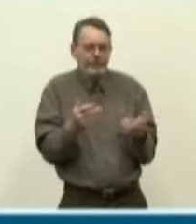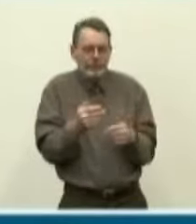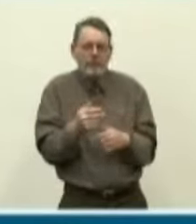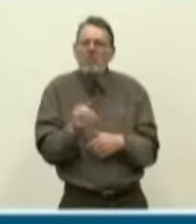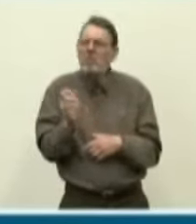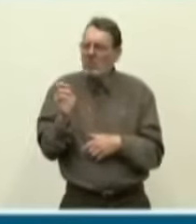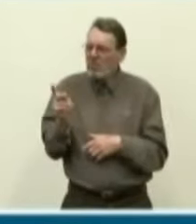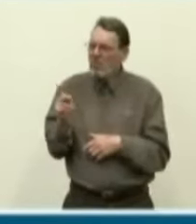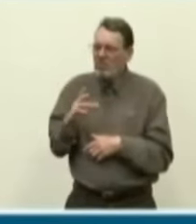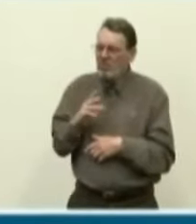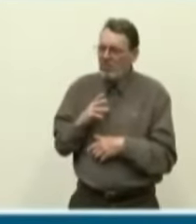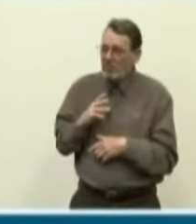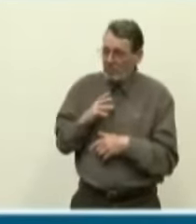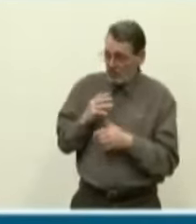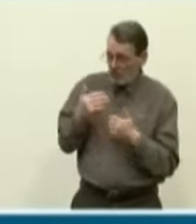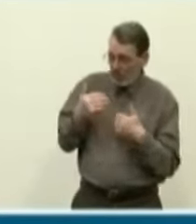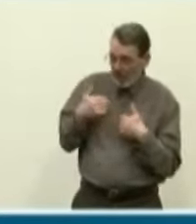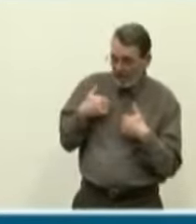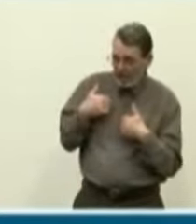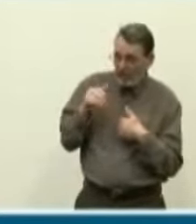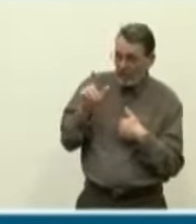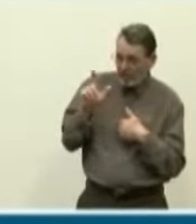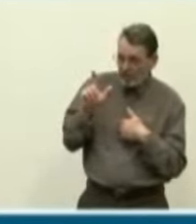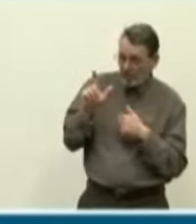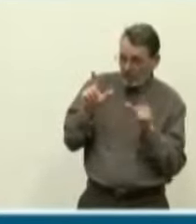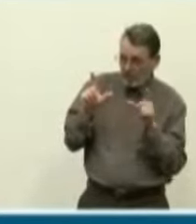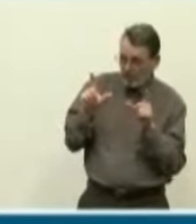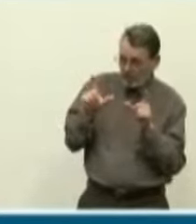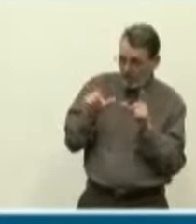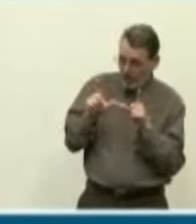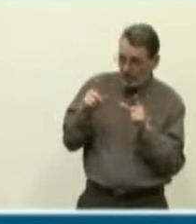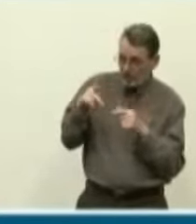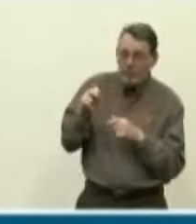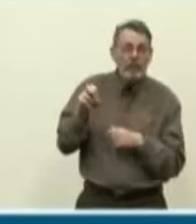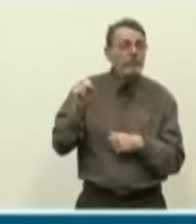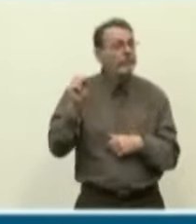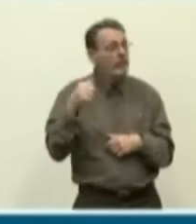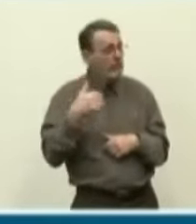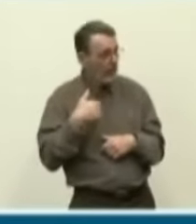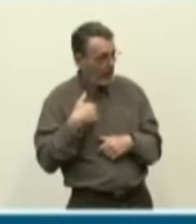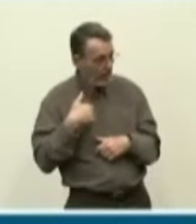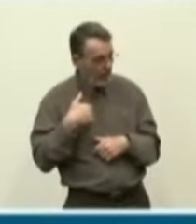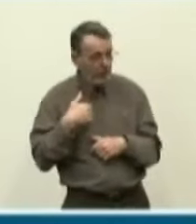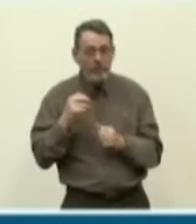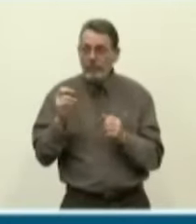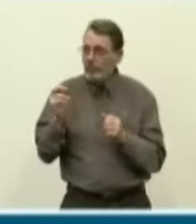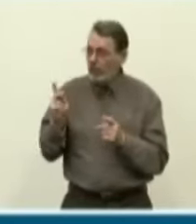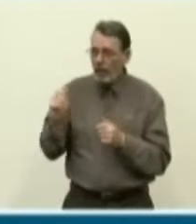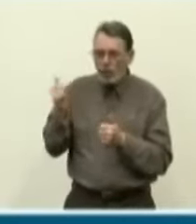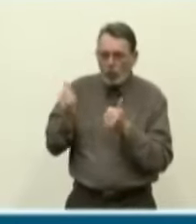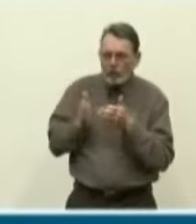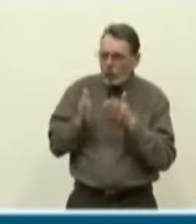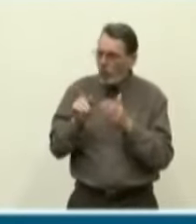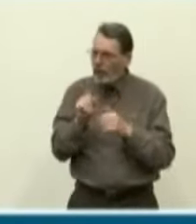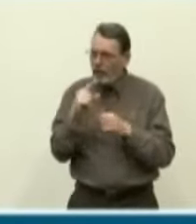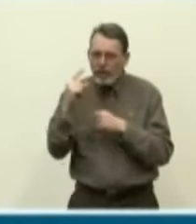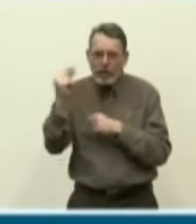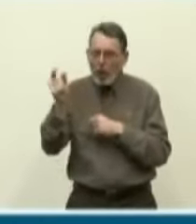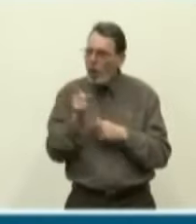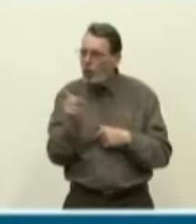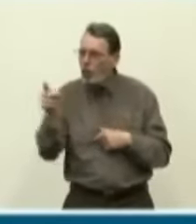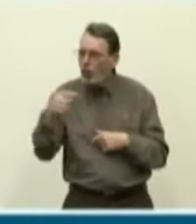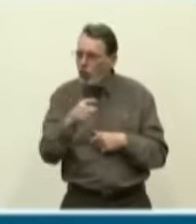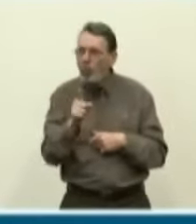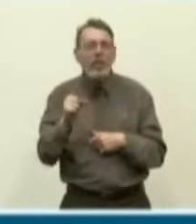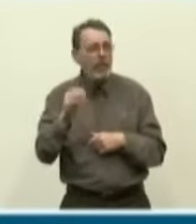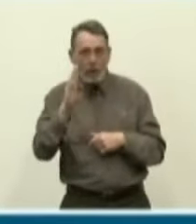the license plate, right? 6 seconds. I have the license plate. That's right. Okay. Okay. Once. And then, which way did it go? it went